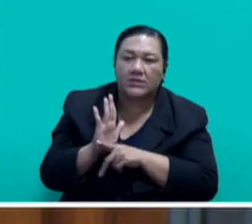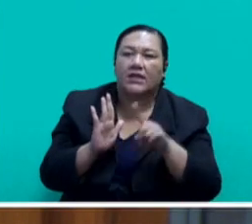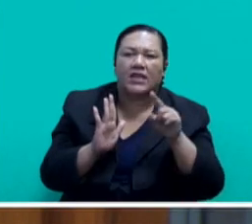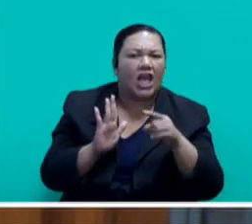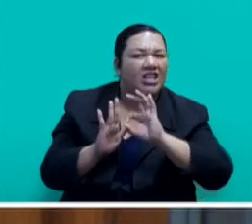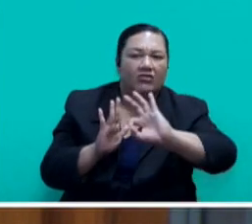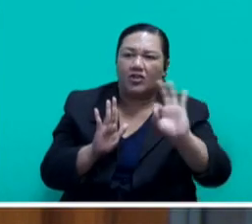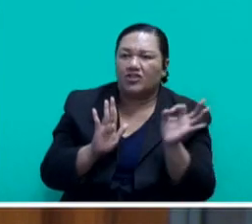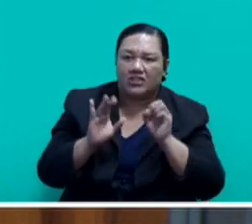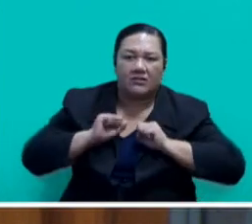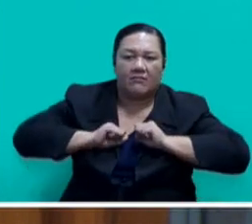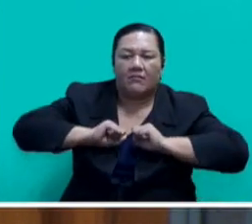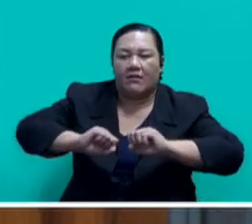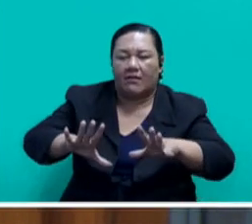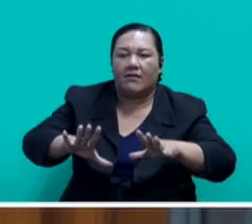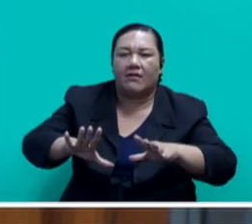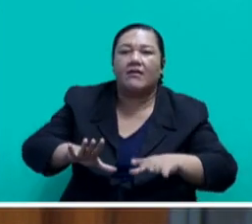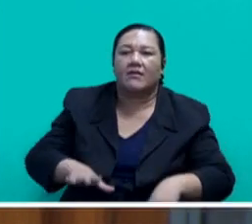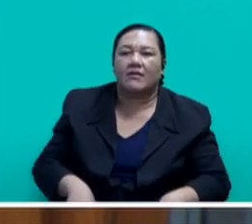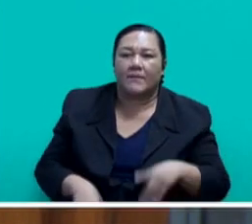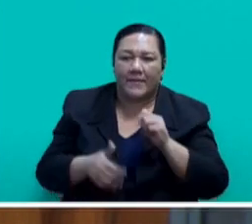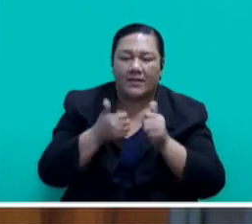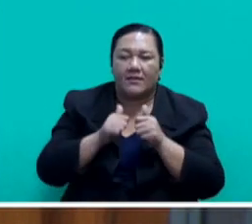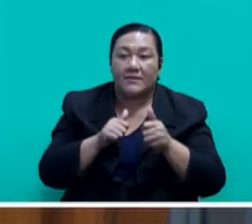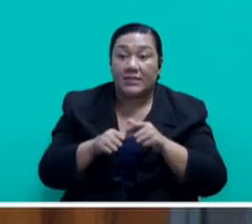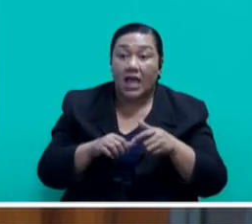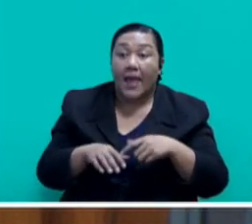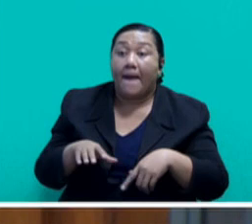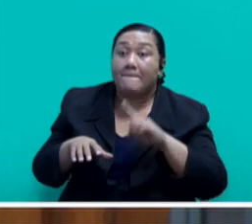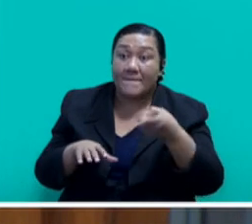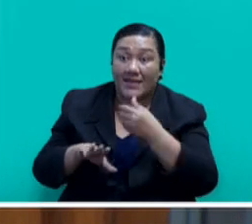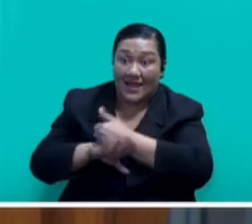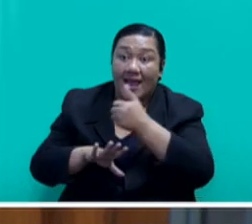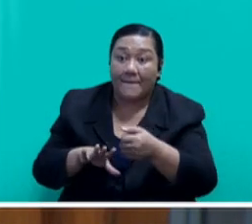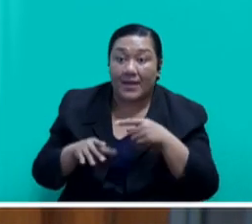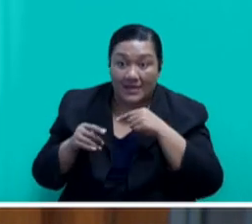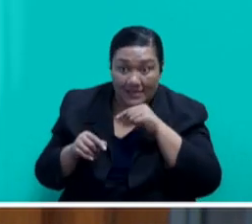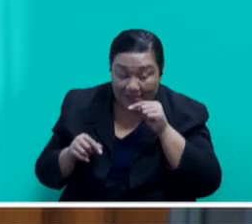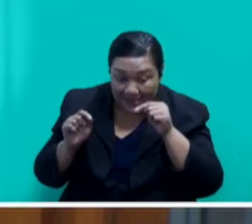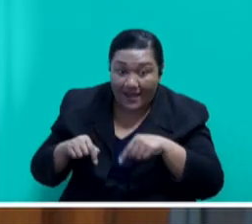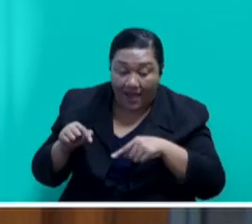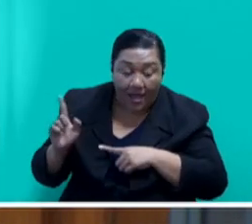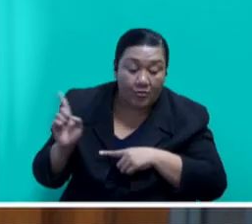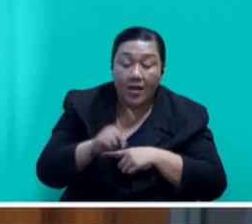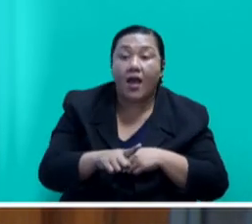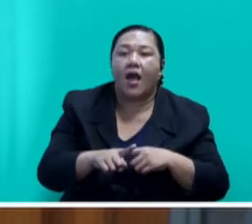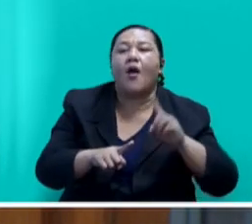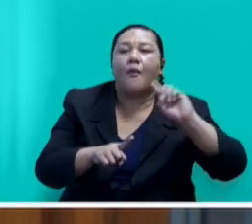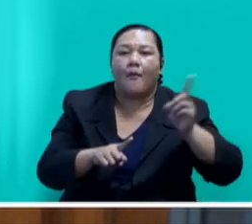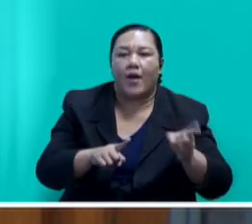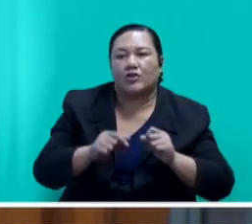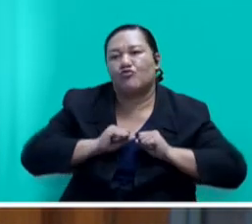previous administration. The coalition government is here to complete all this unfinished and even do